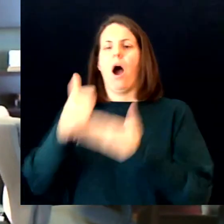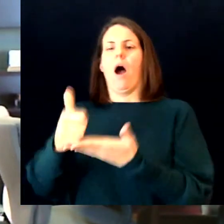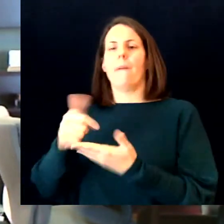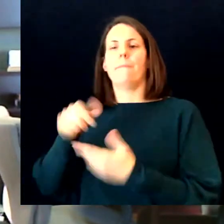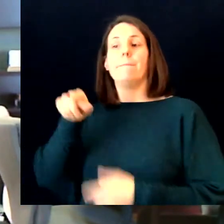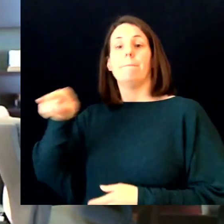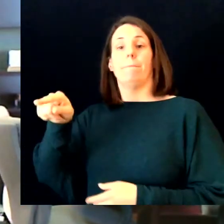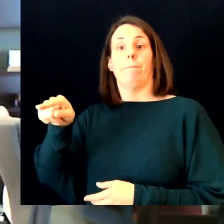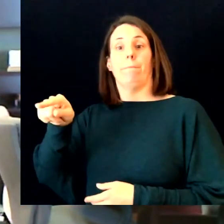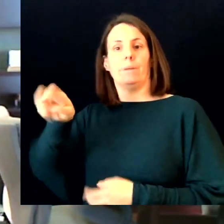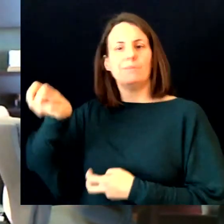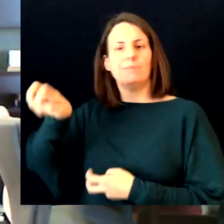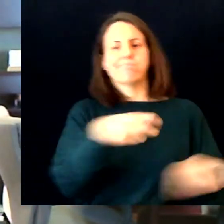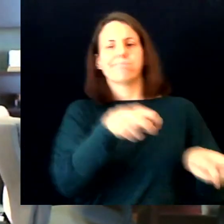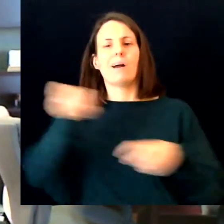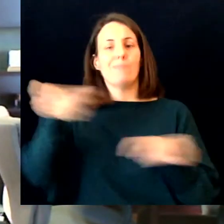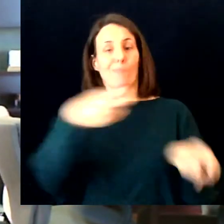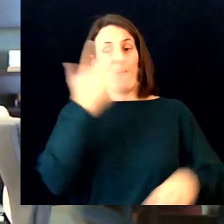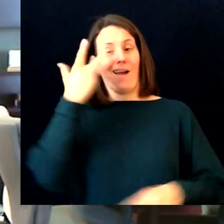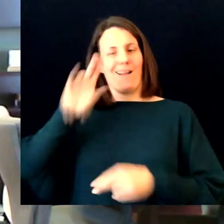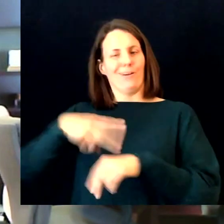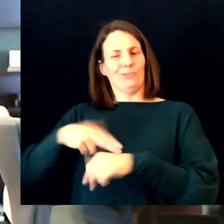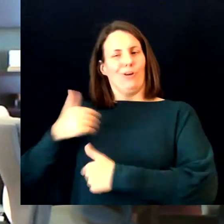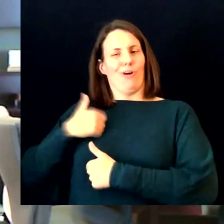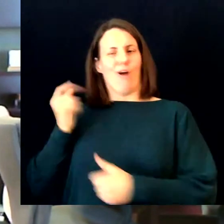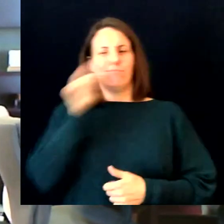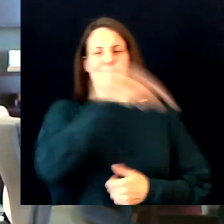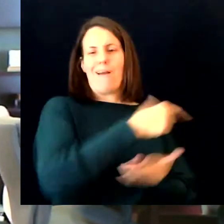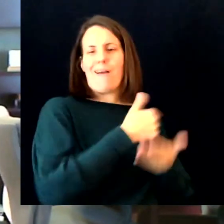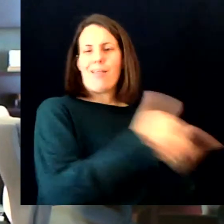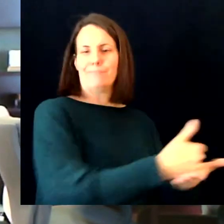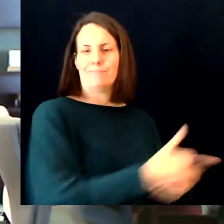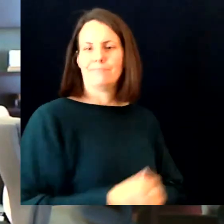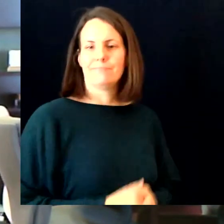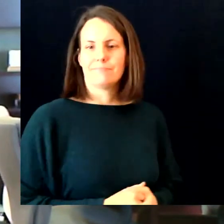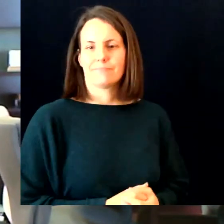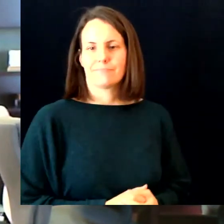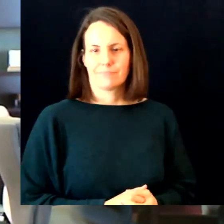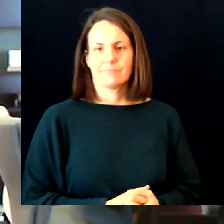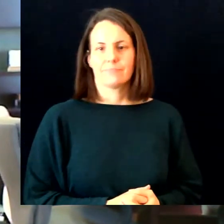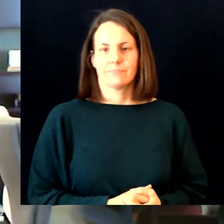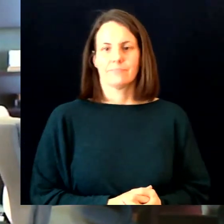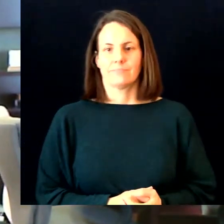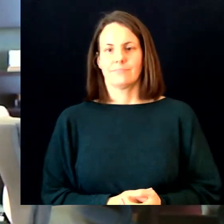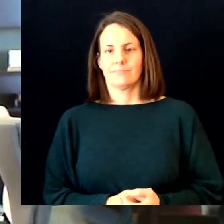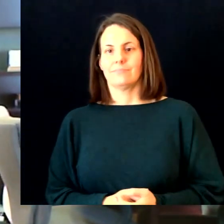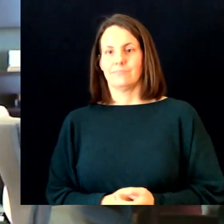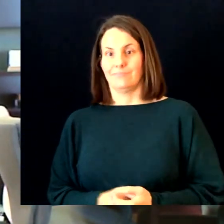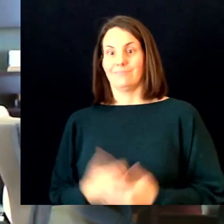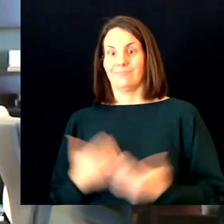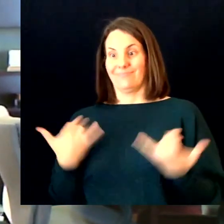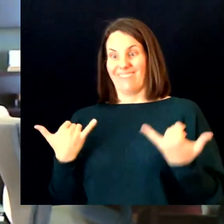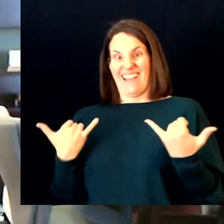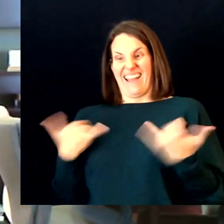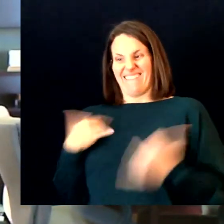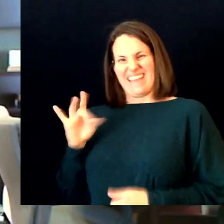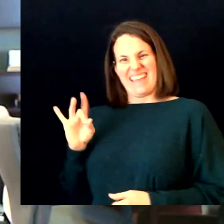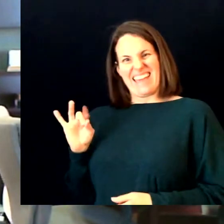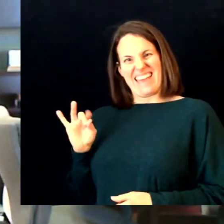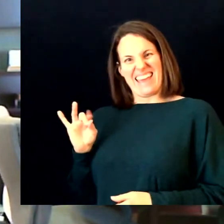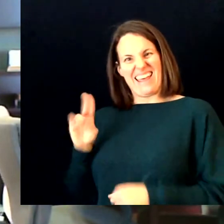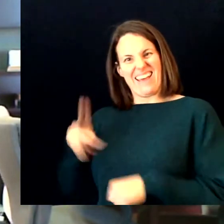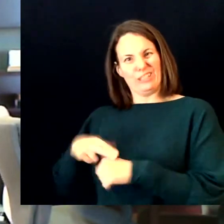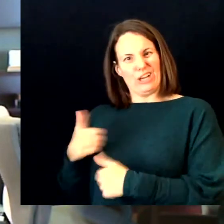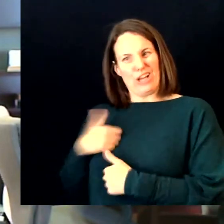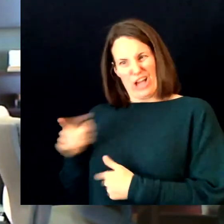are in training as we all sit here at Madison College, getting trained up in the 75-hour CNA training course. They